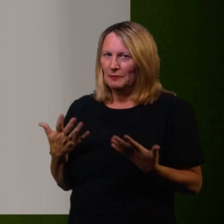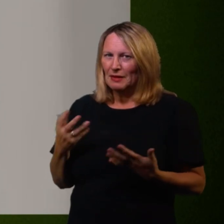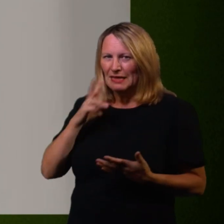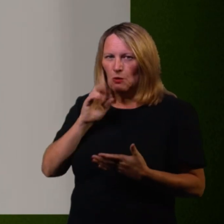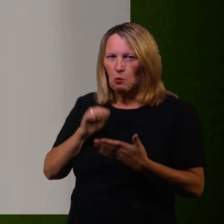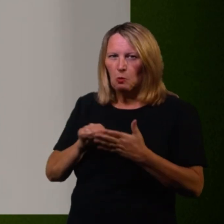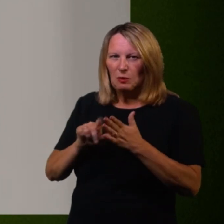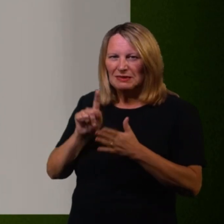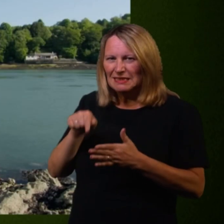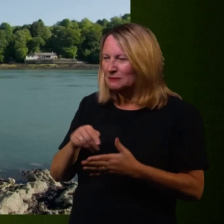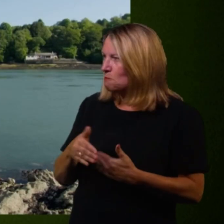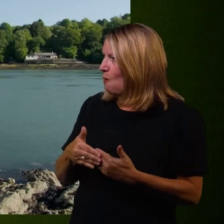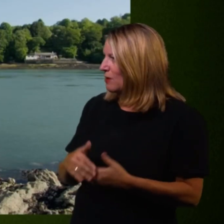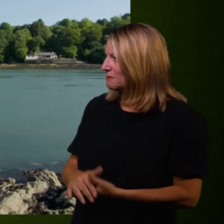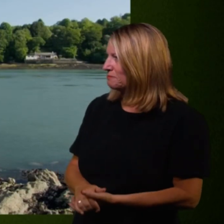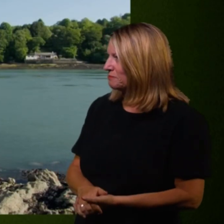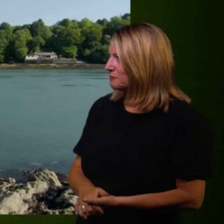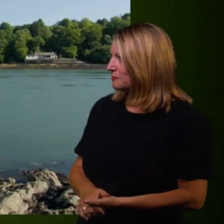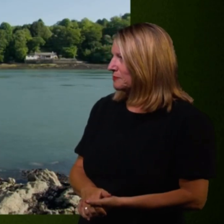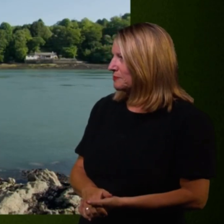is.